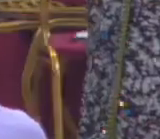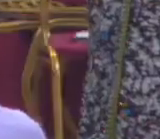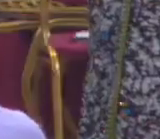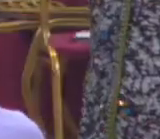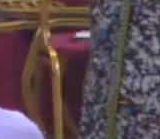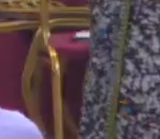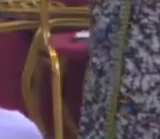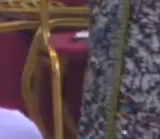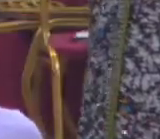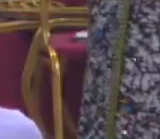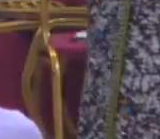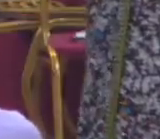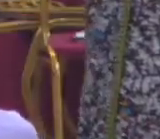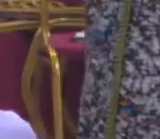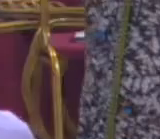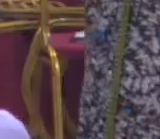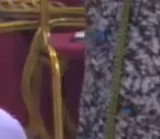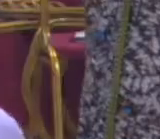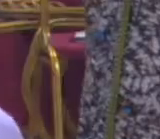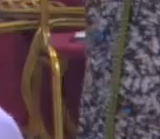for the rest of my life,